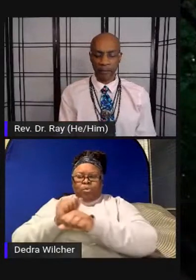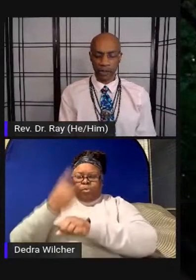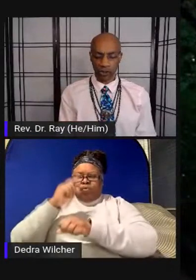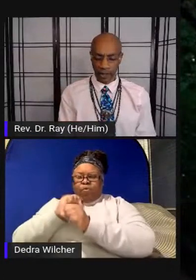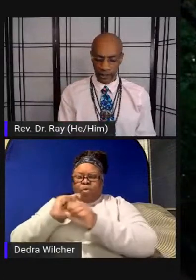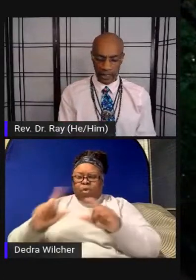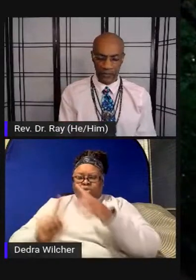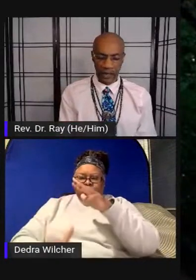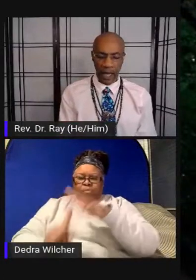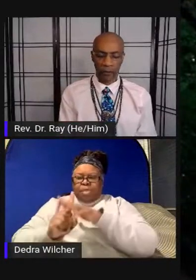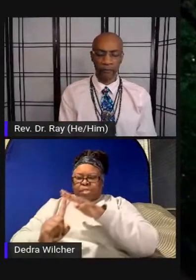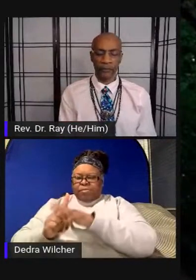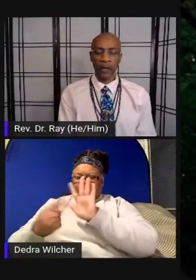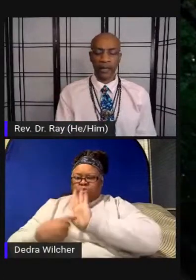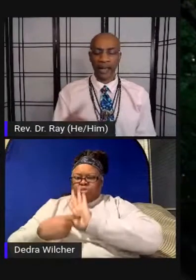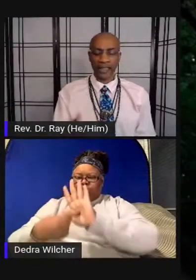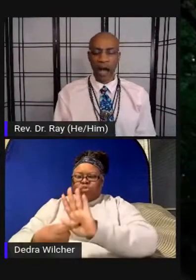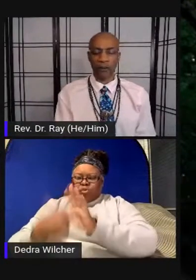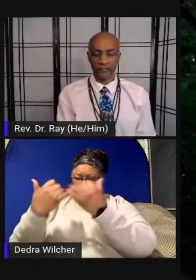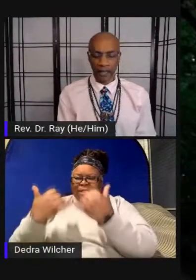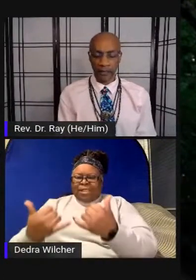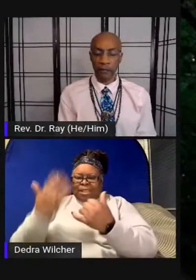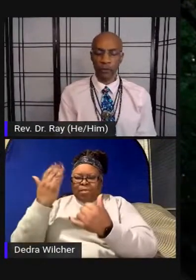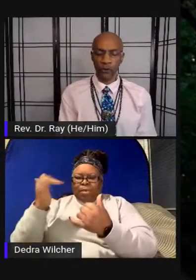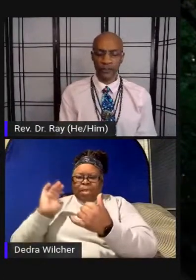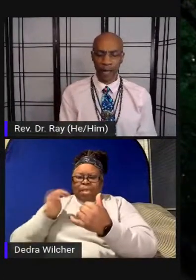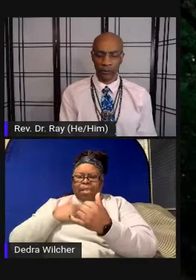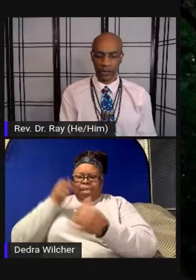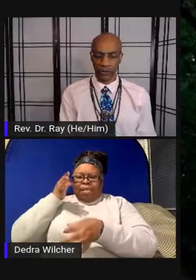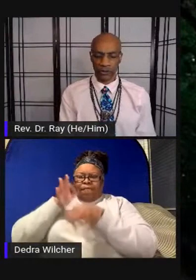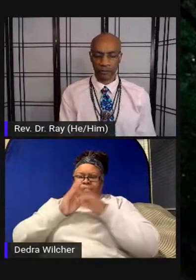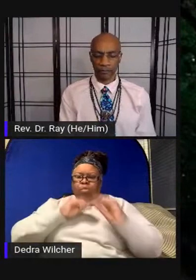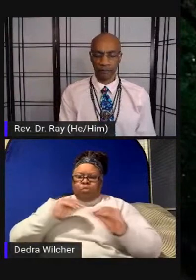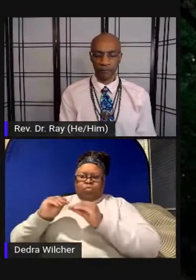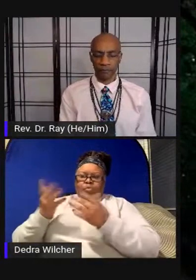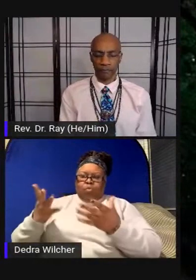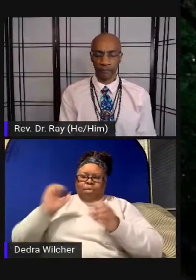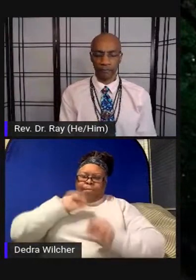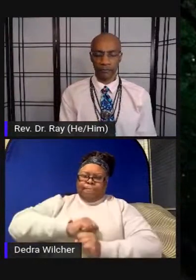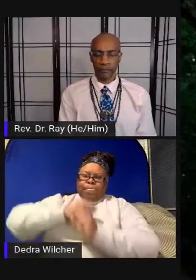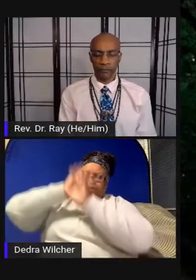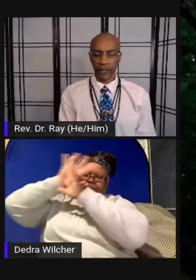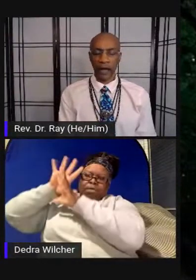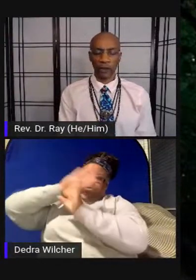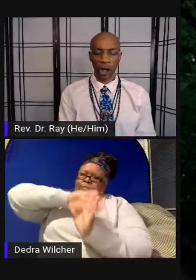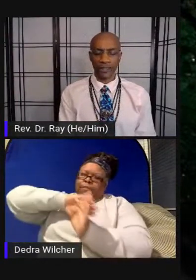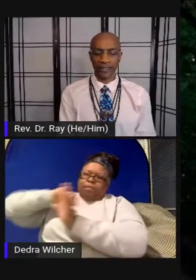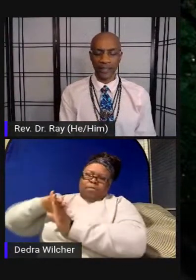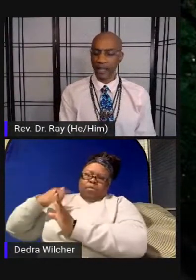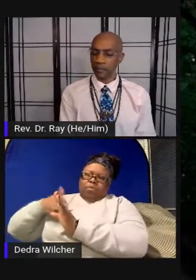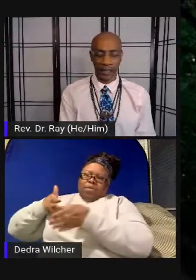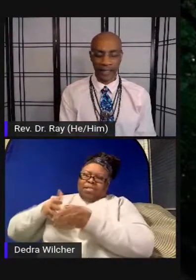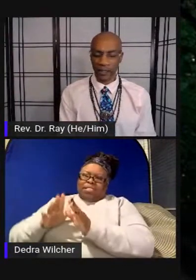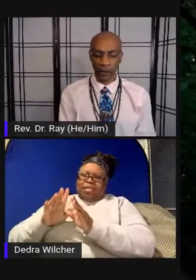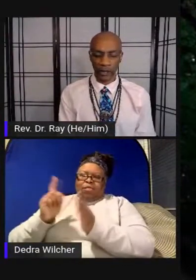and demonstrating even now, because our faith moves mountains. We allow the law to say